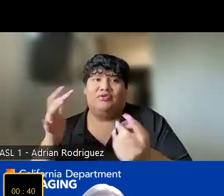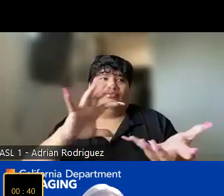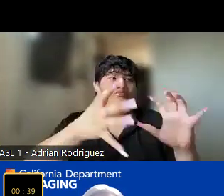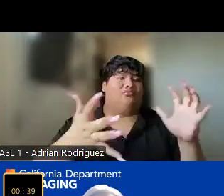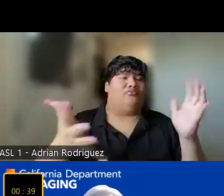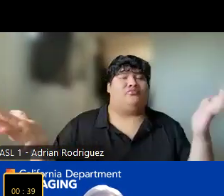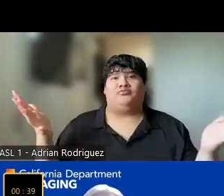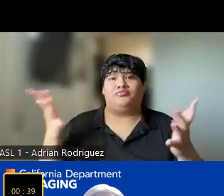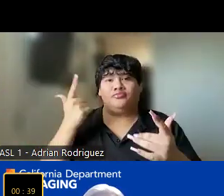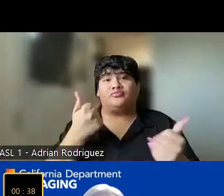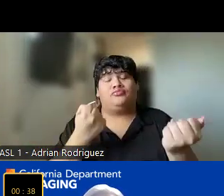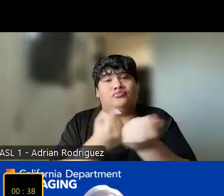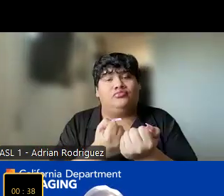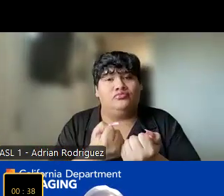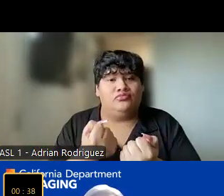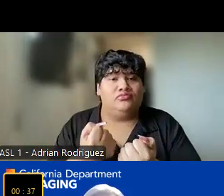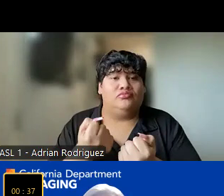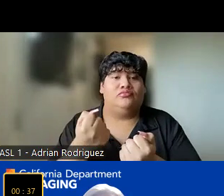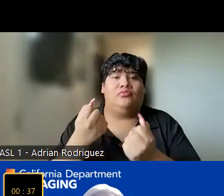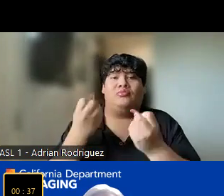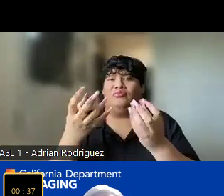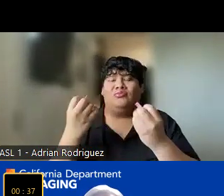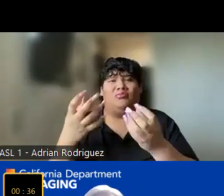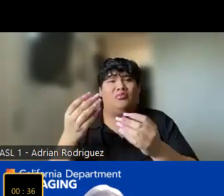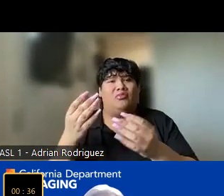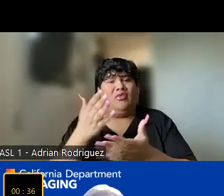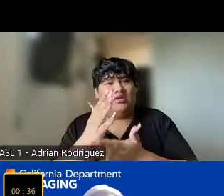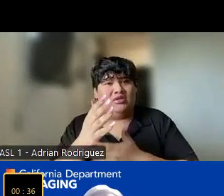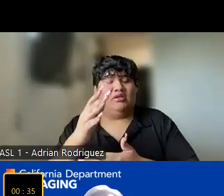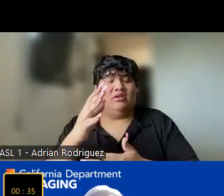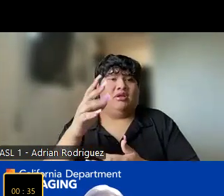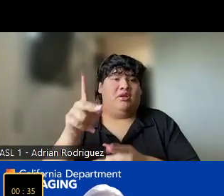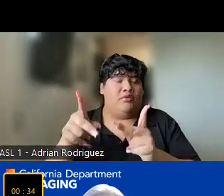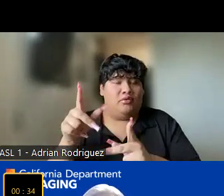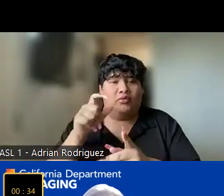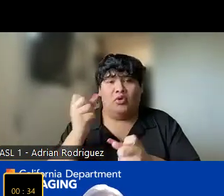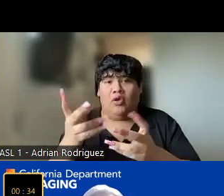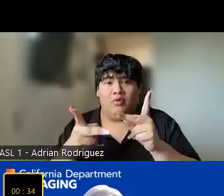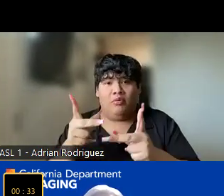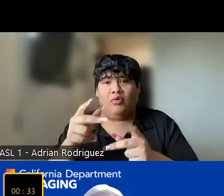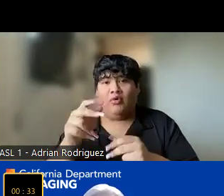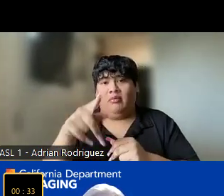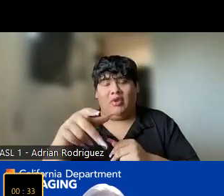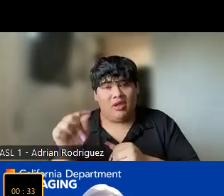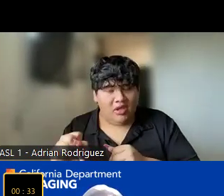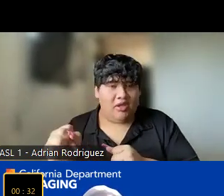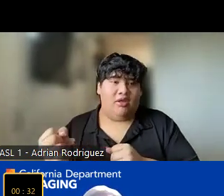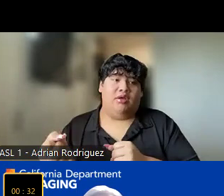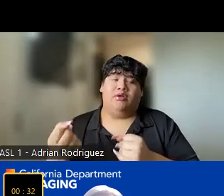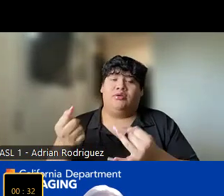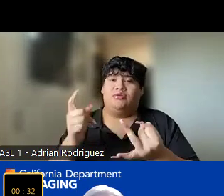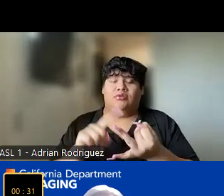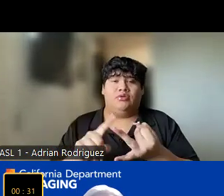right? Because we support, for example, many IHSS clients, lots of like people running through APS, lots of people going